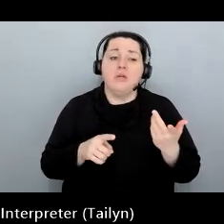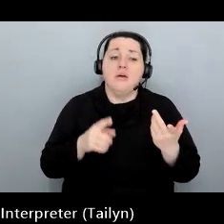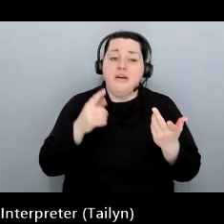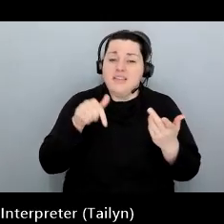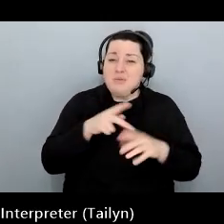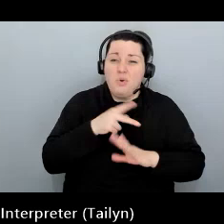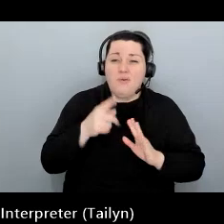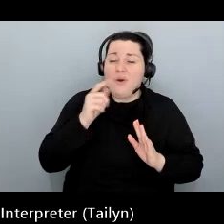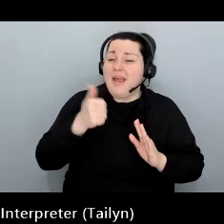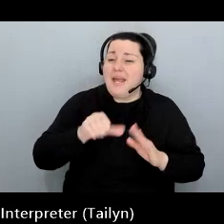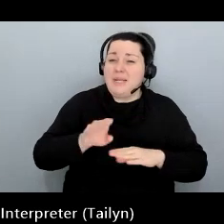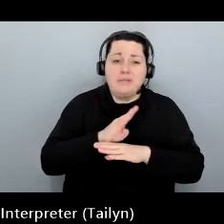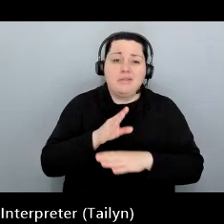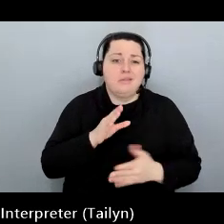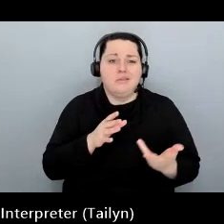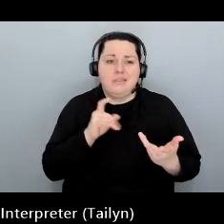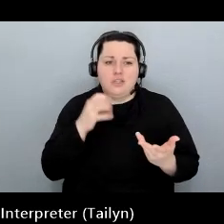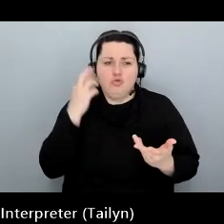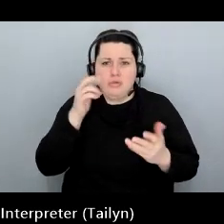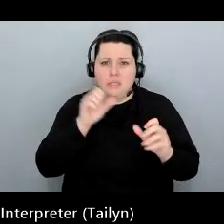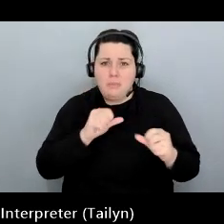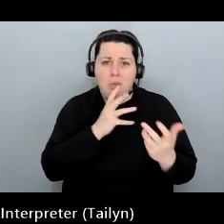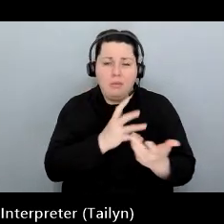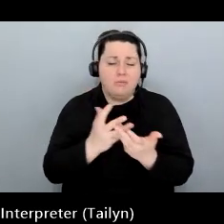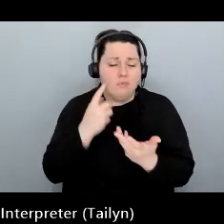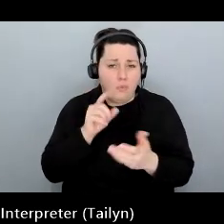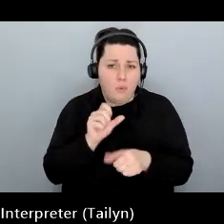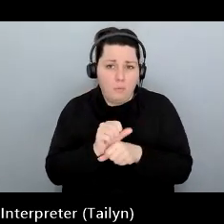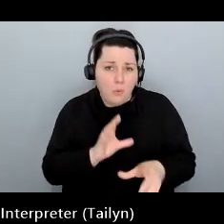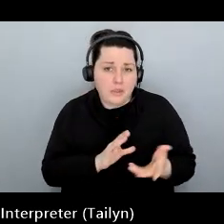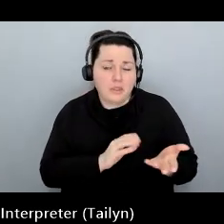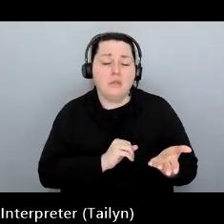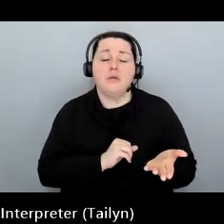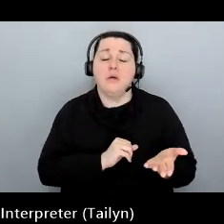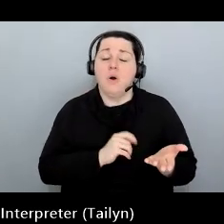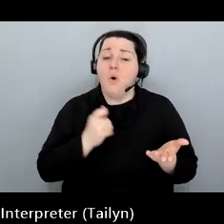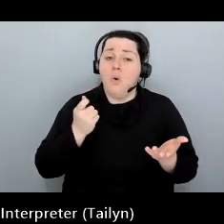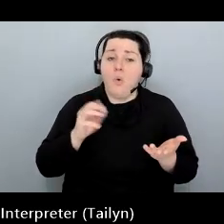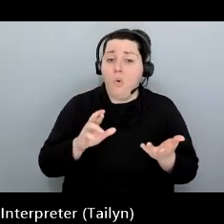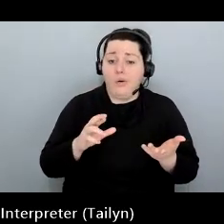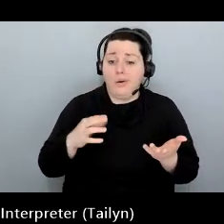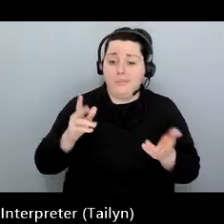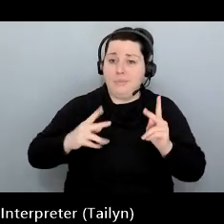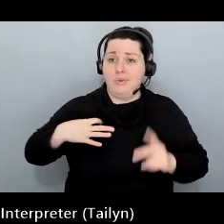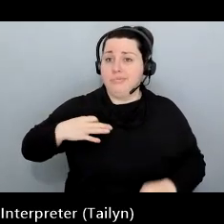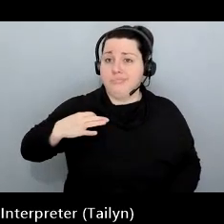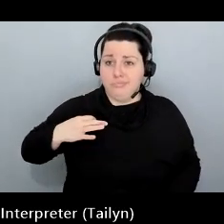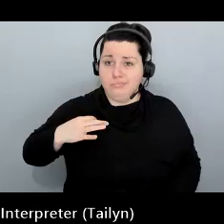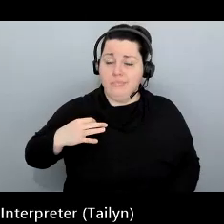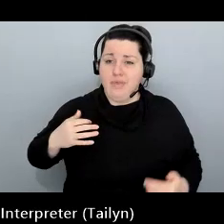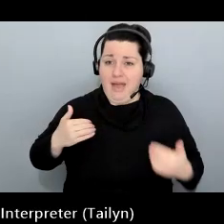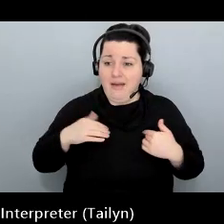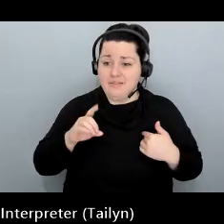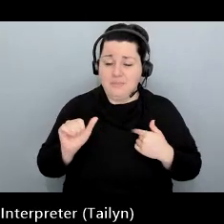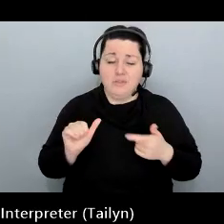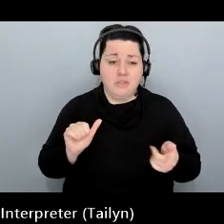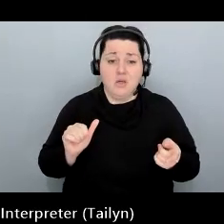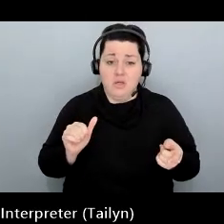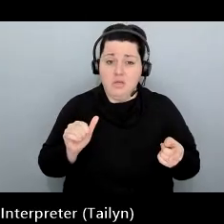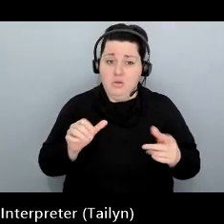have, needs for reasonable accommodations for employees or applicants with disabilities where we can